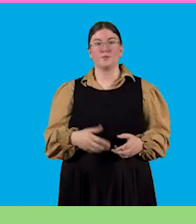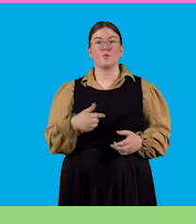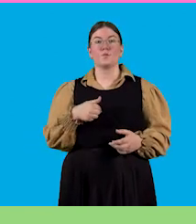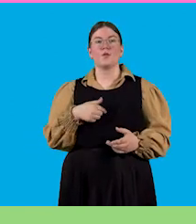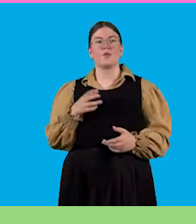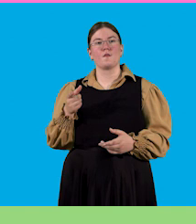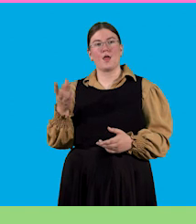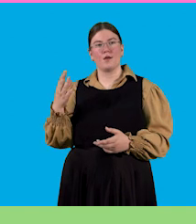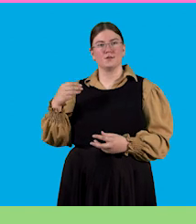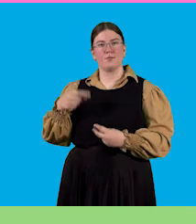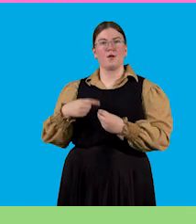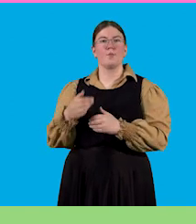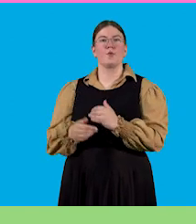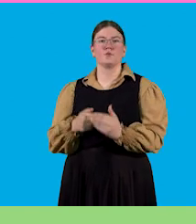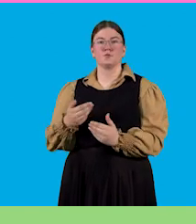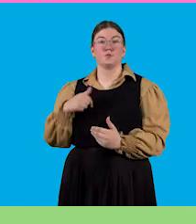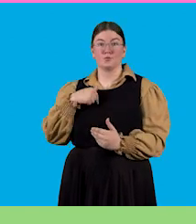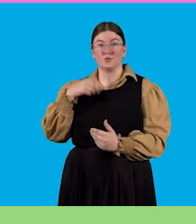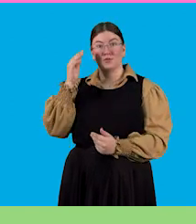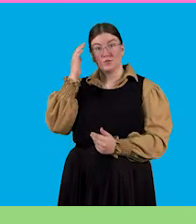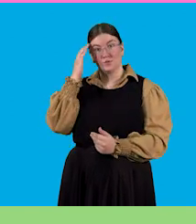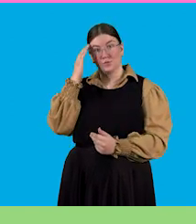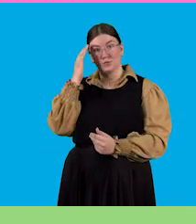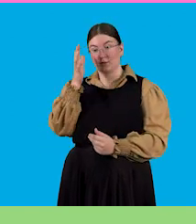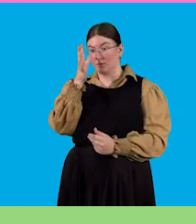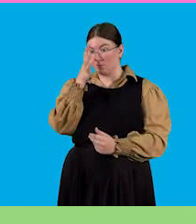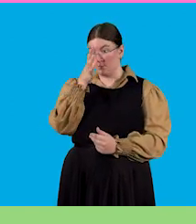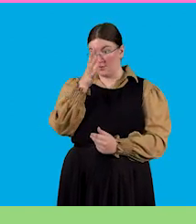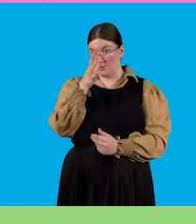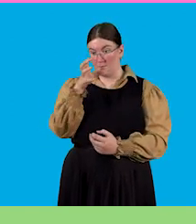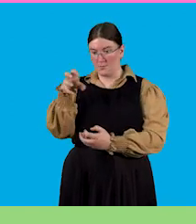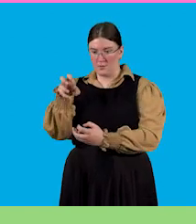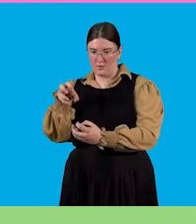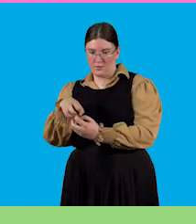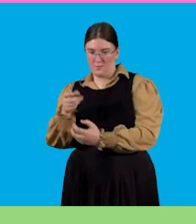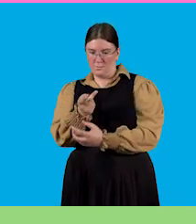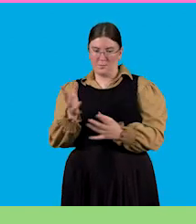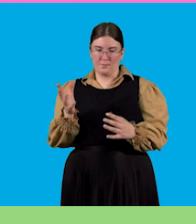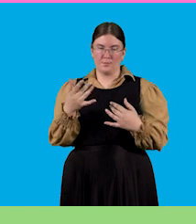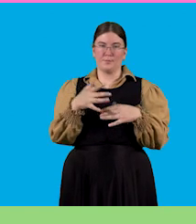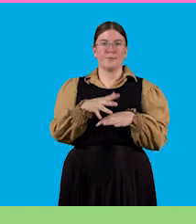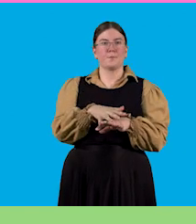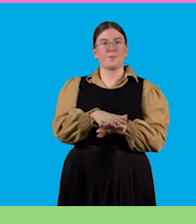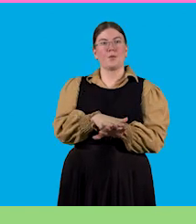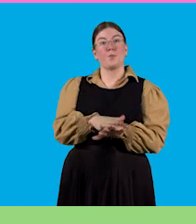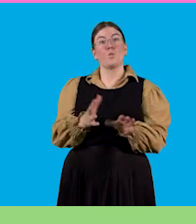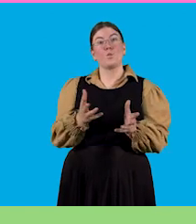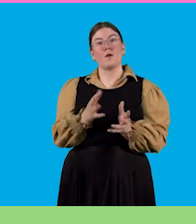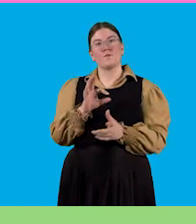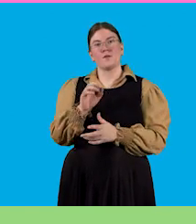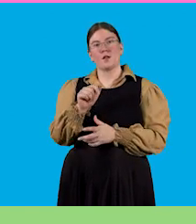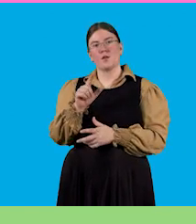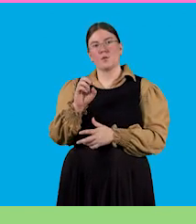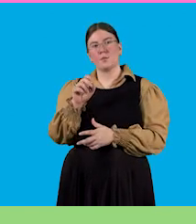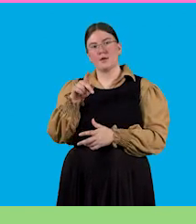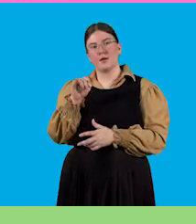the fallopian tubes. We know that the sperm cell fuses with the egg cell